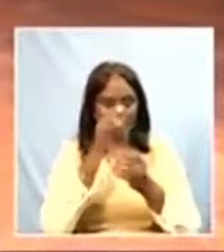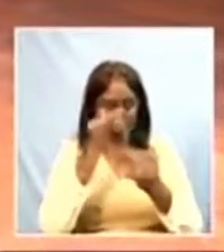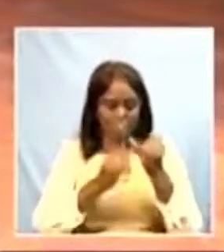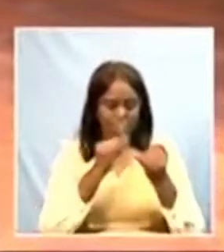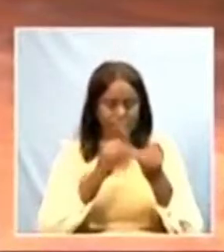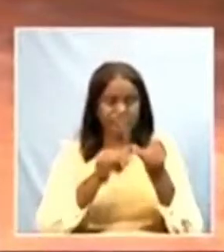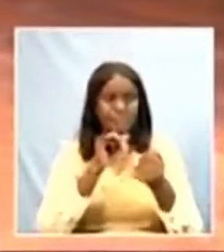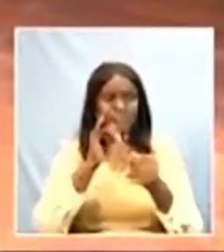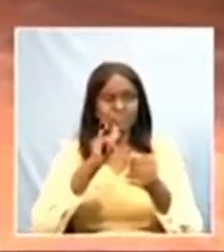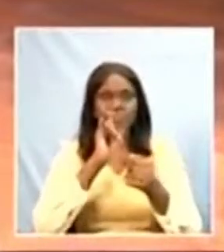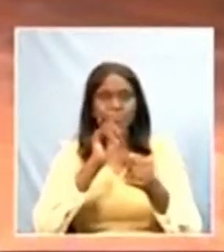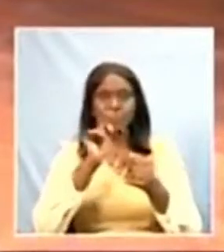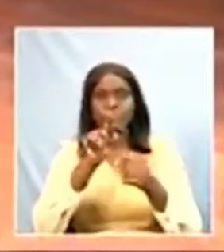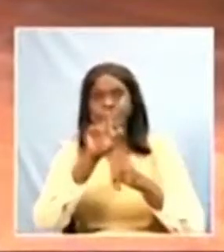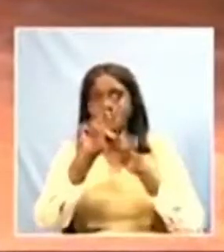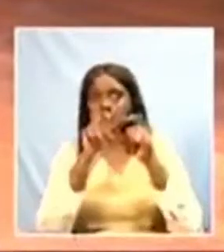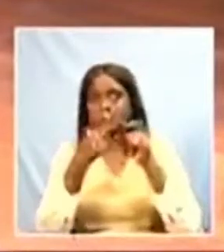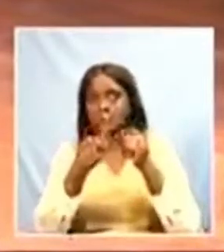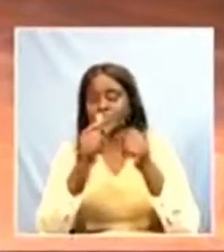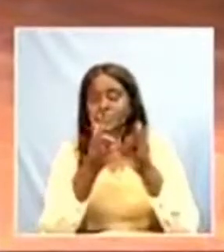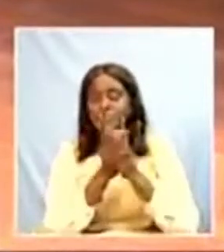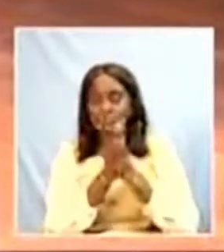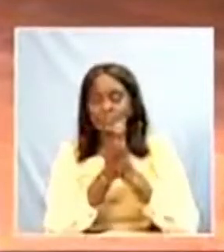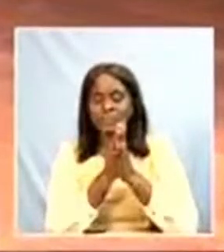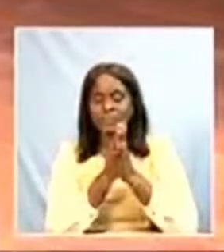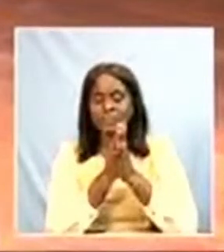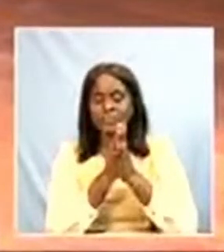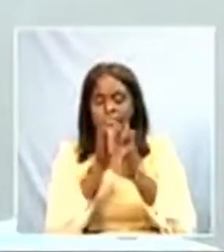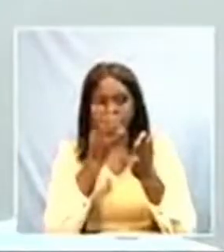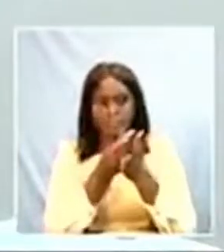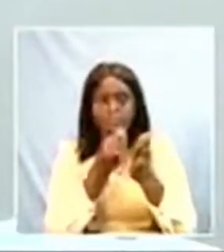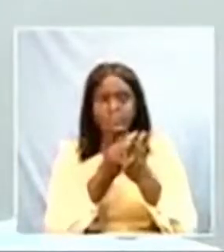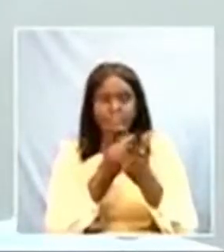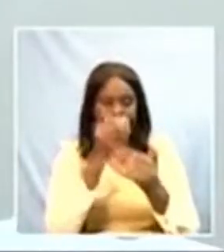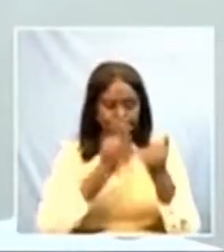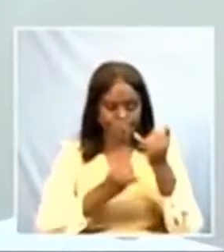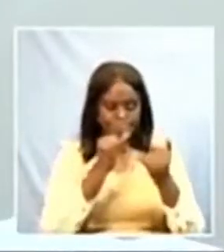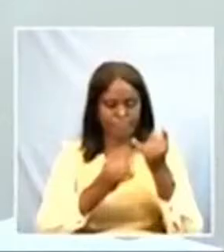sir. That's the question he's asking. What was the final account